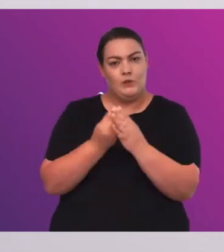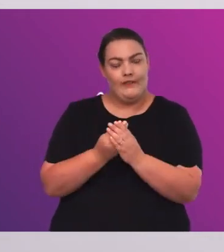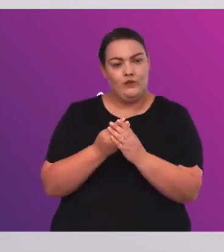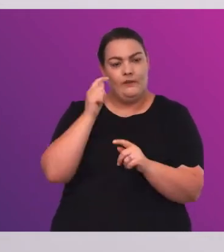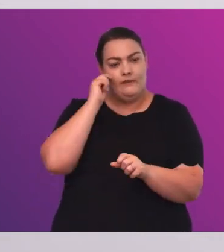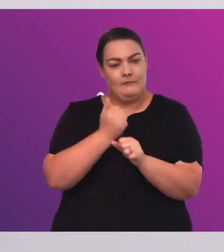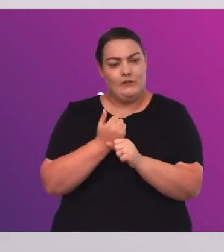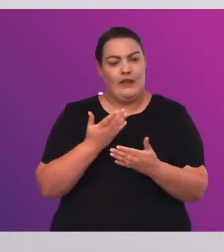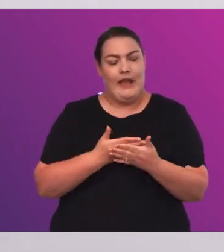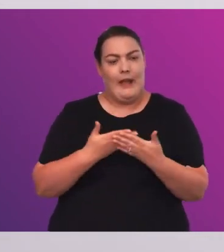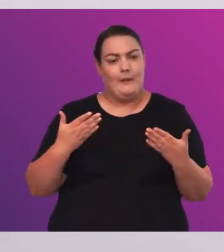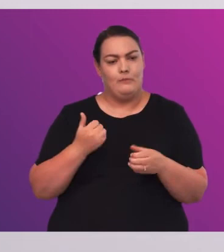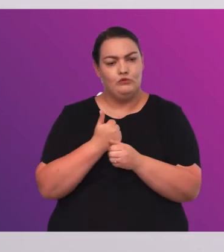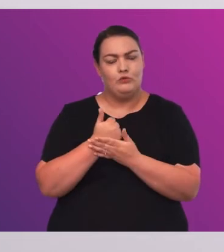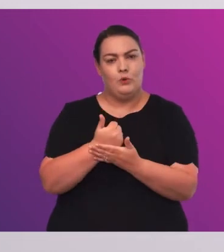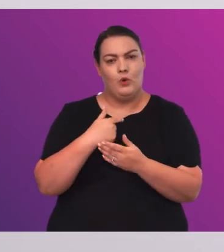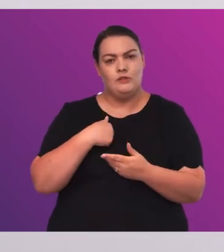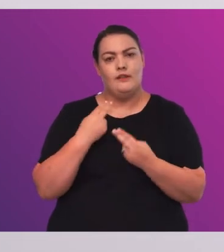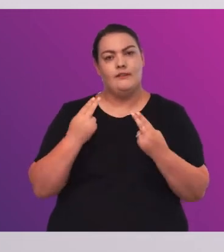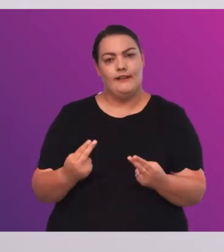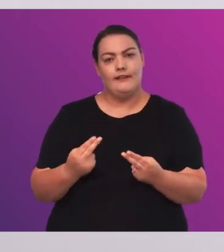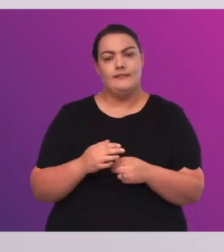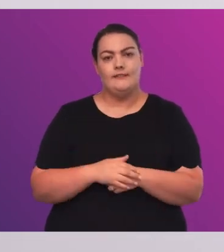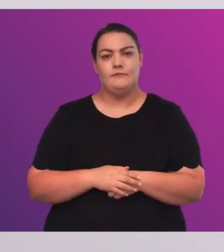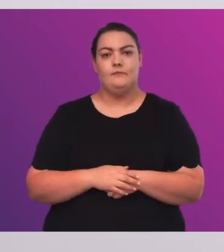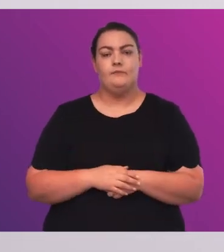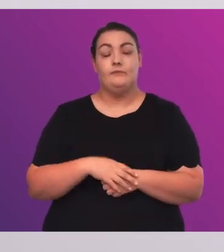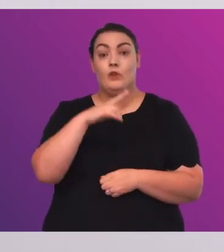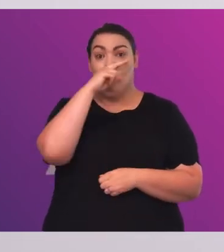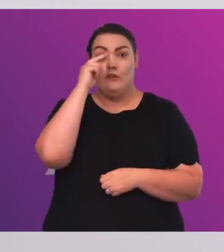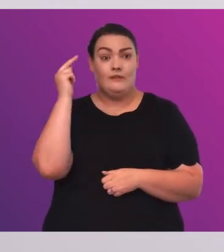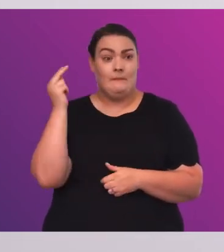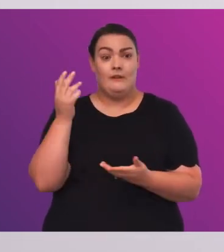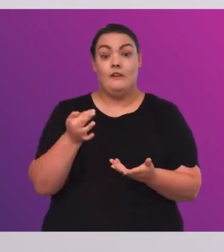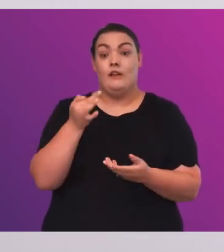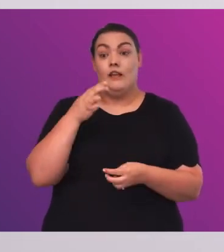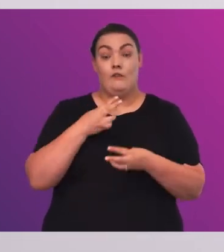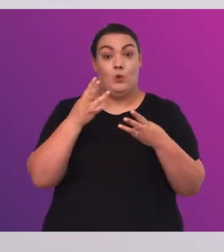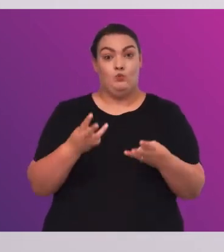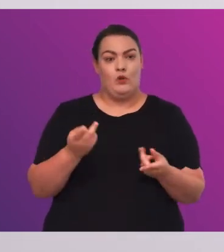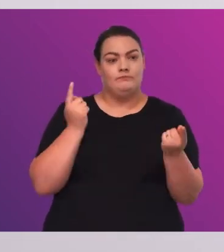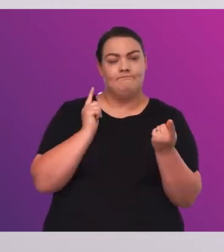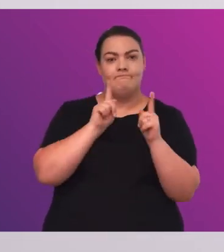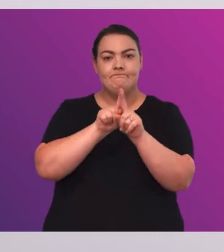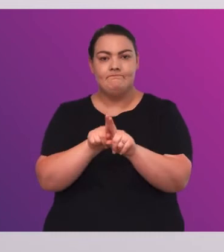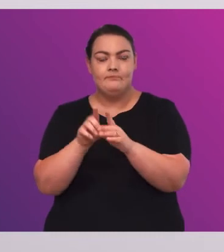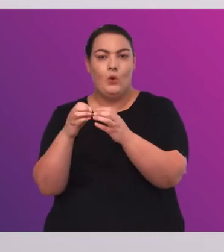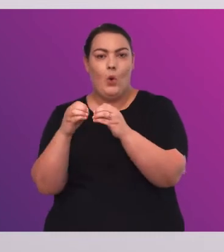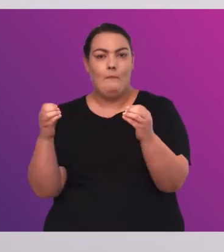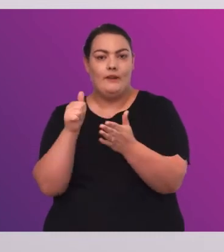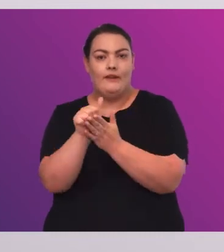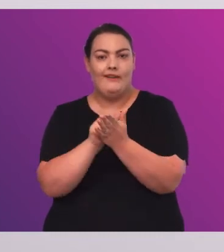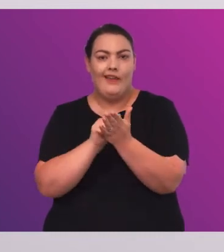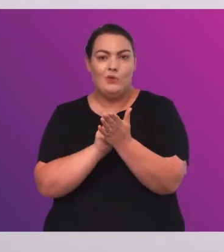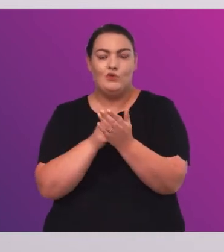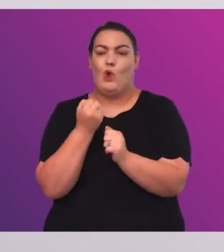support you need. For example, if you would like them to come with you to the bank to open your account, or if you would like